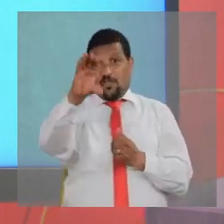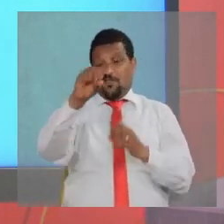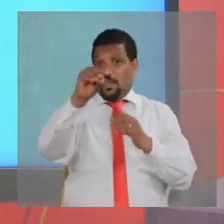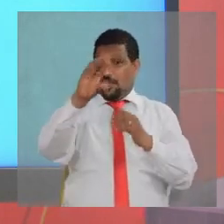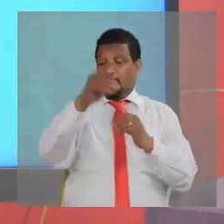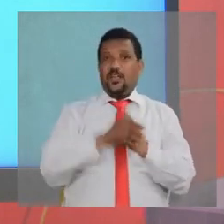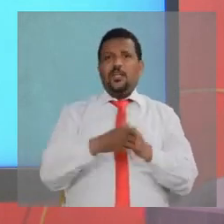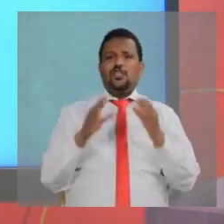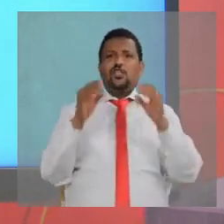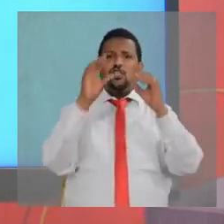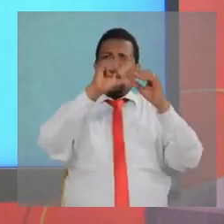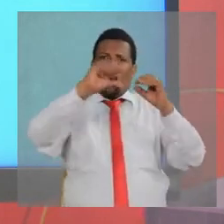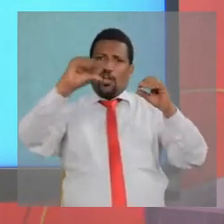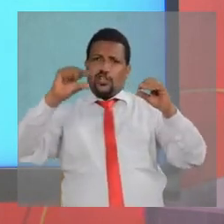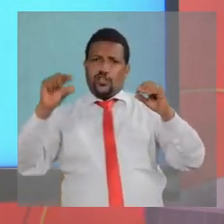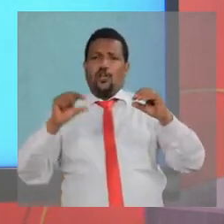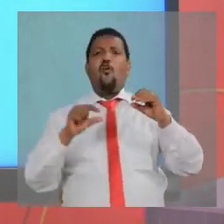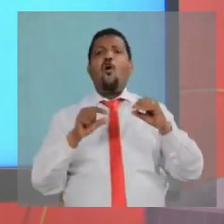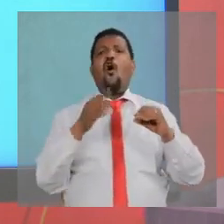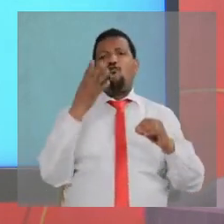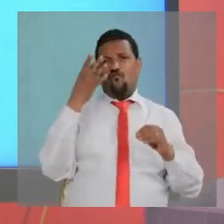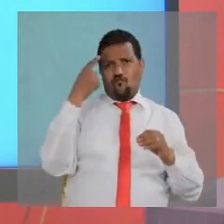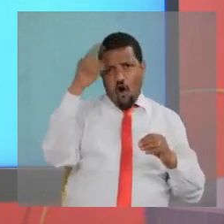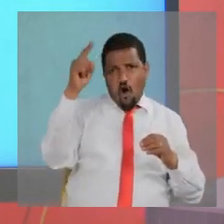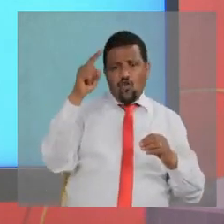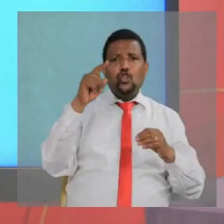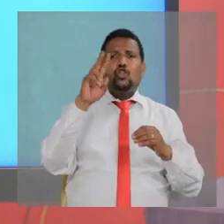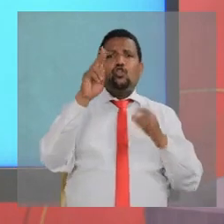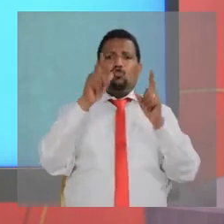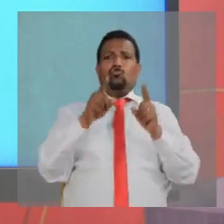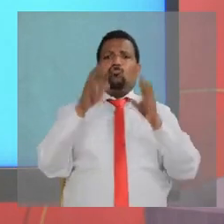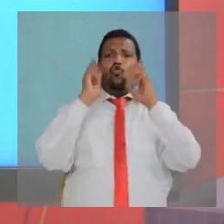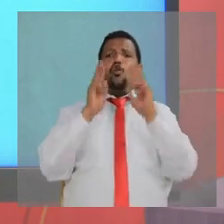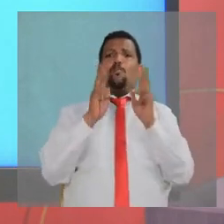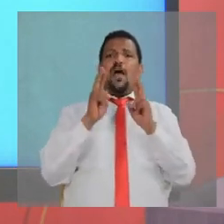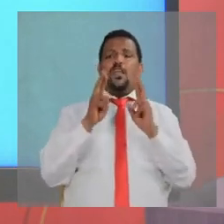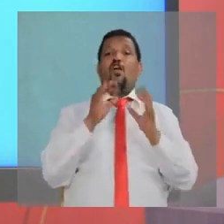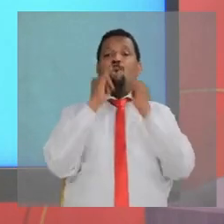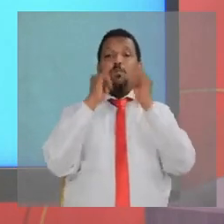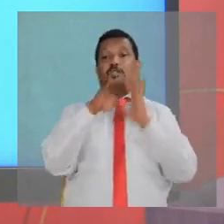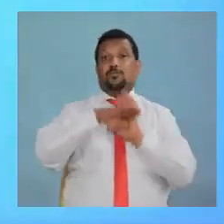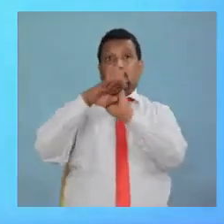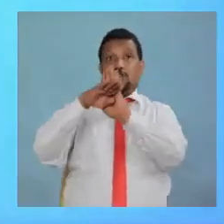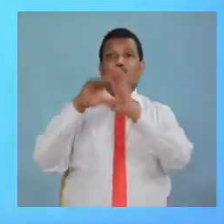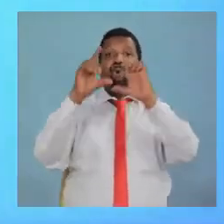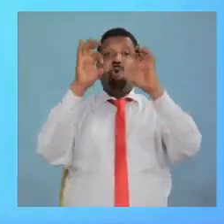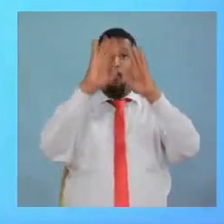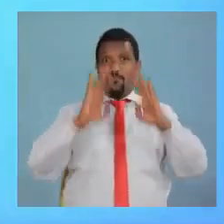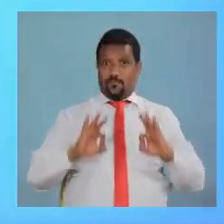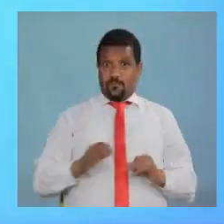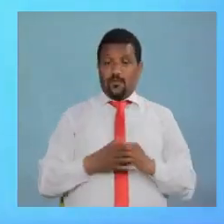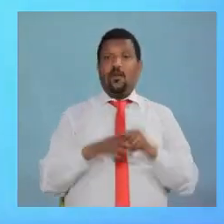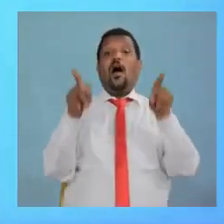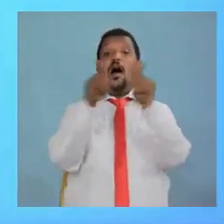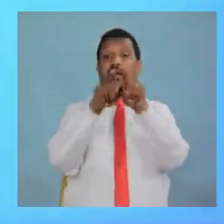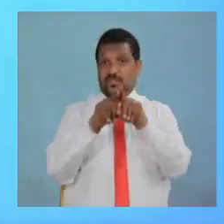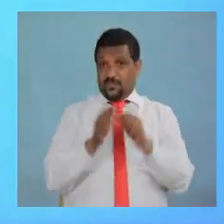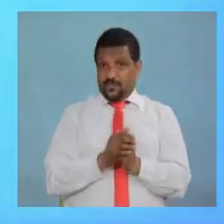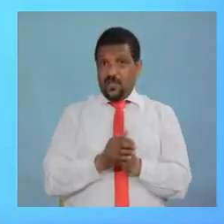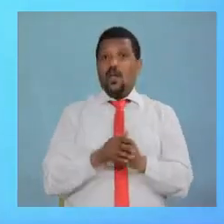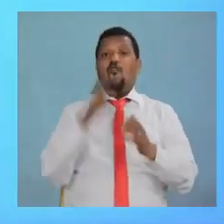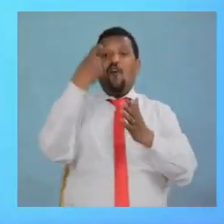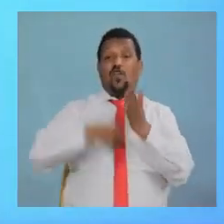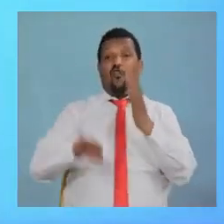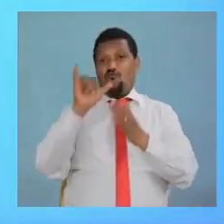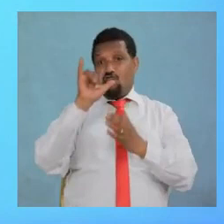equation for the normal information presented in this form, as the value